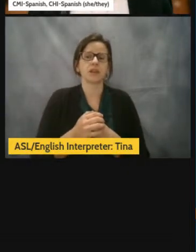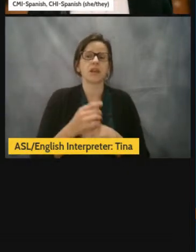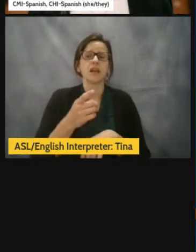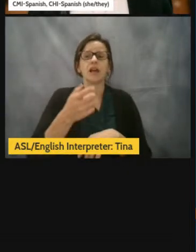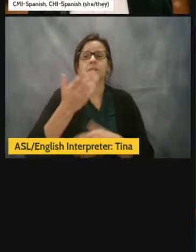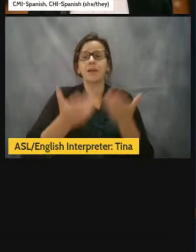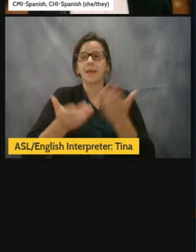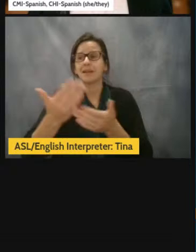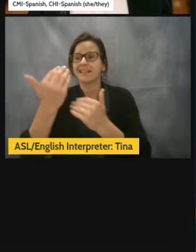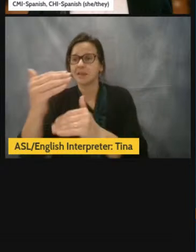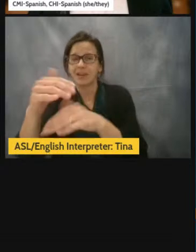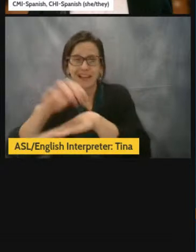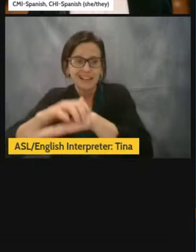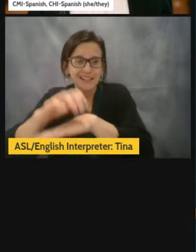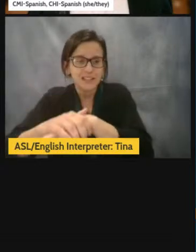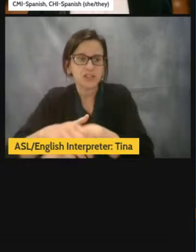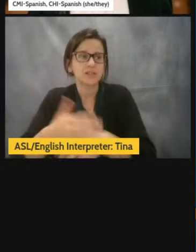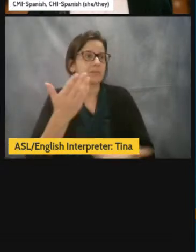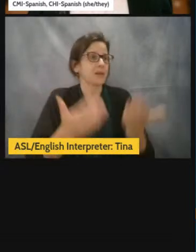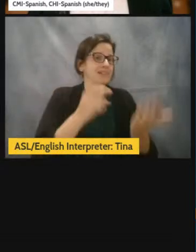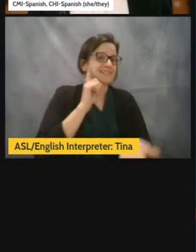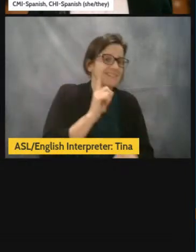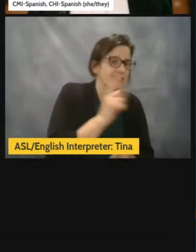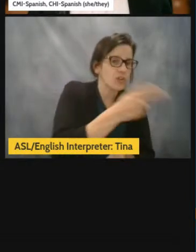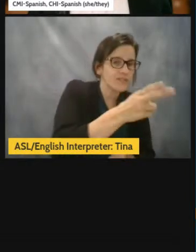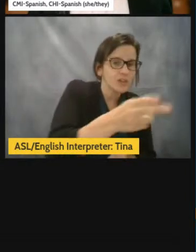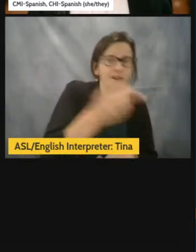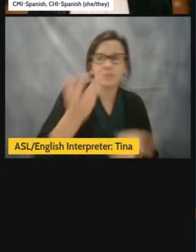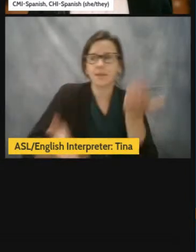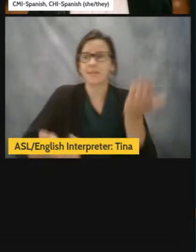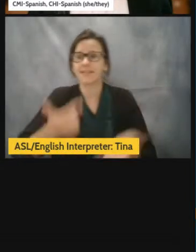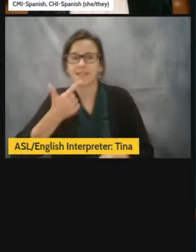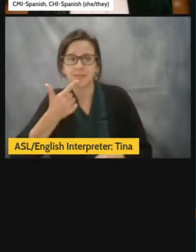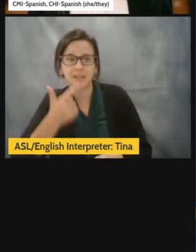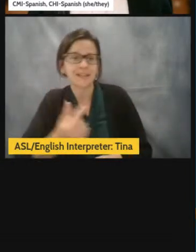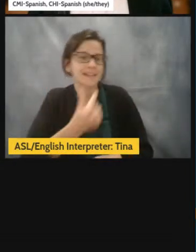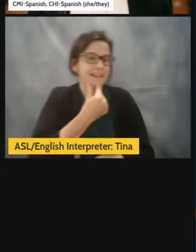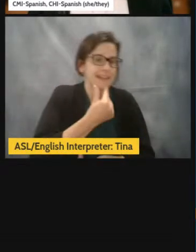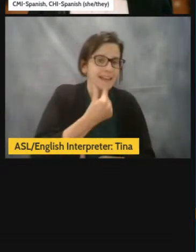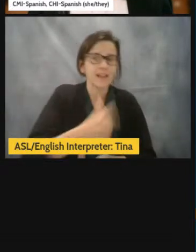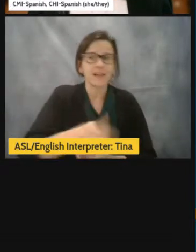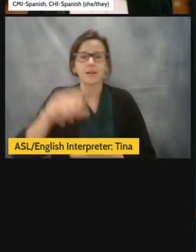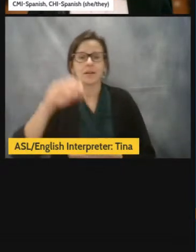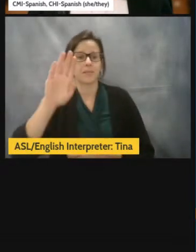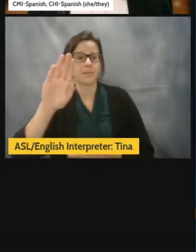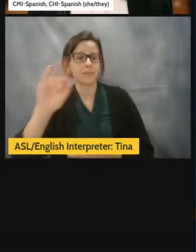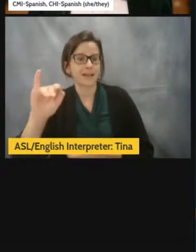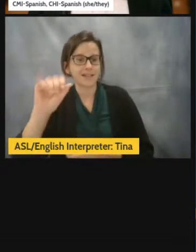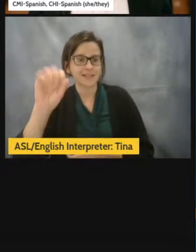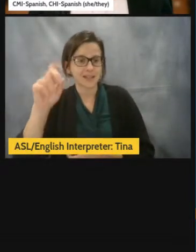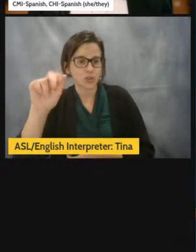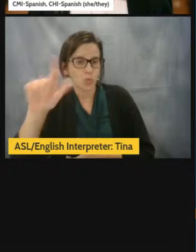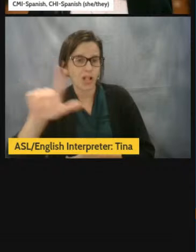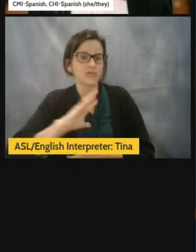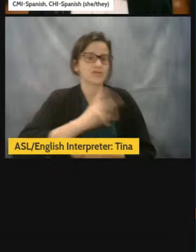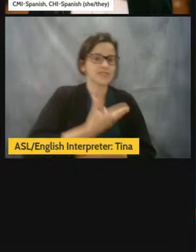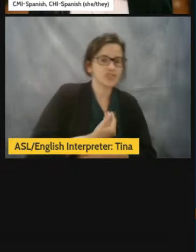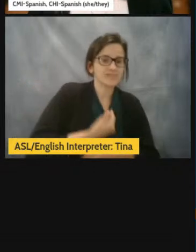speaker who is lesbian, gay, bisexual, transgender,